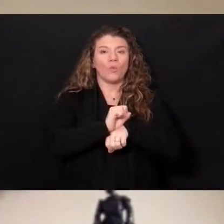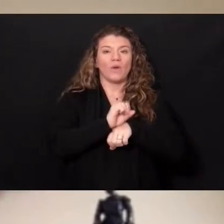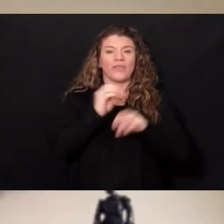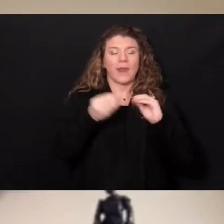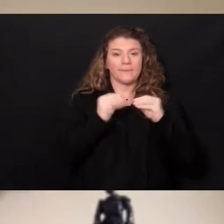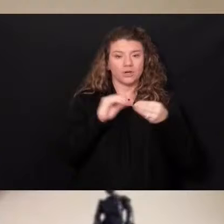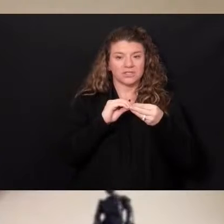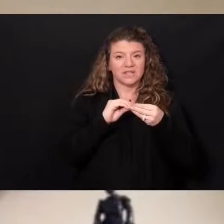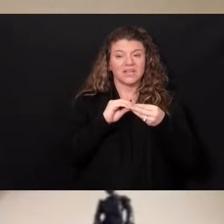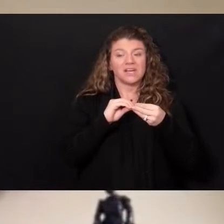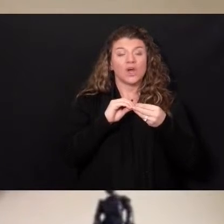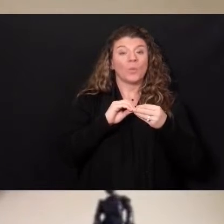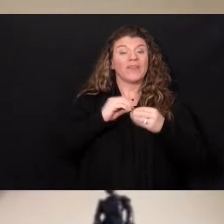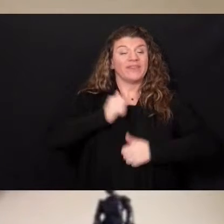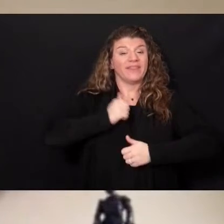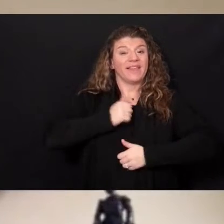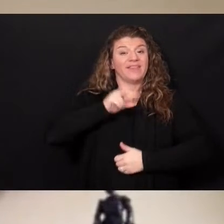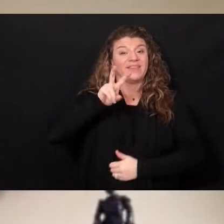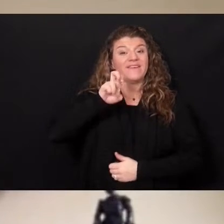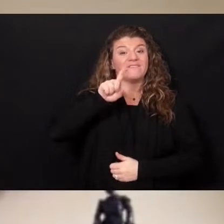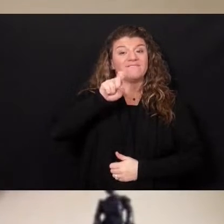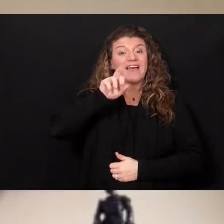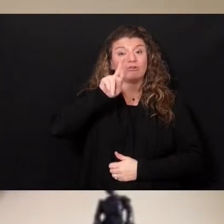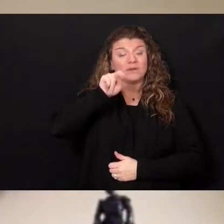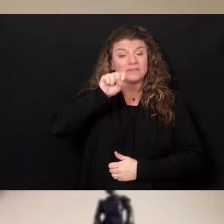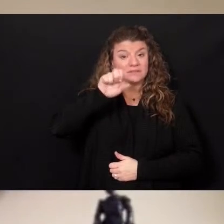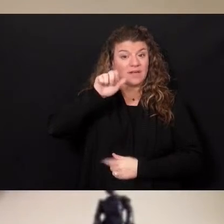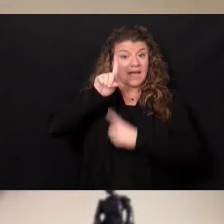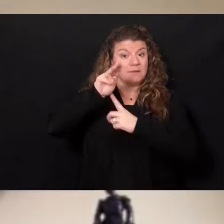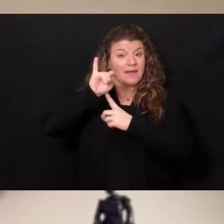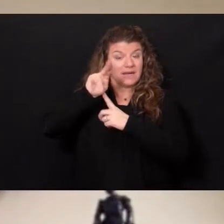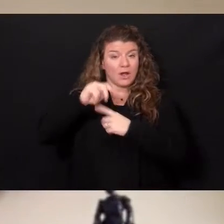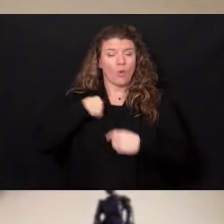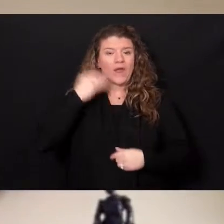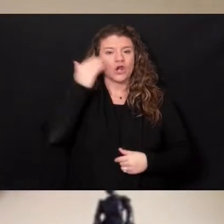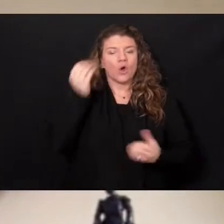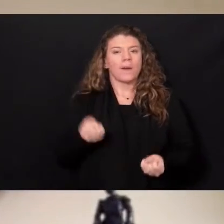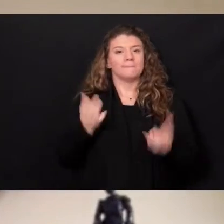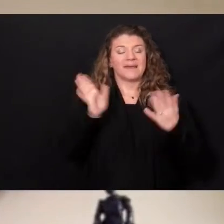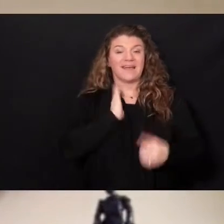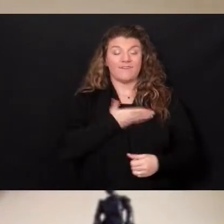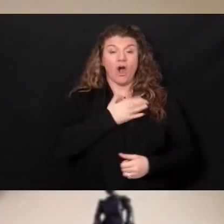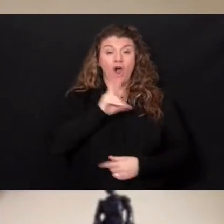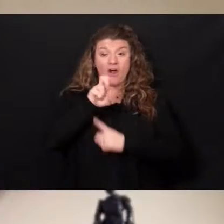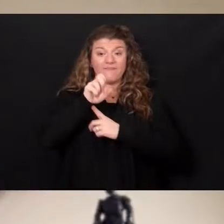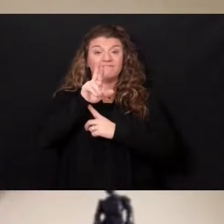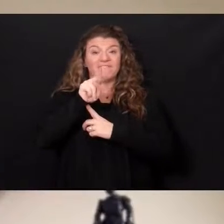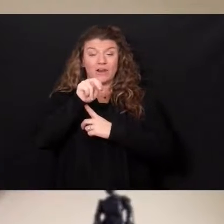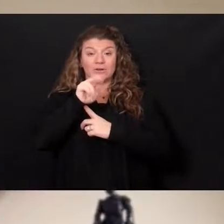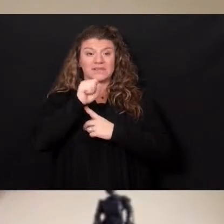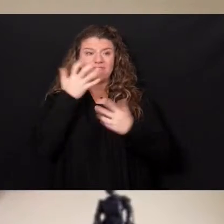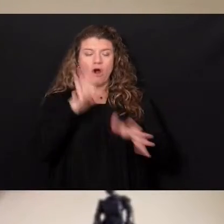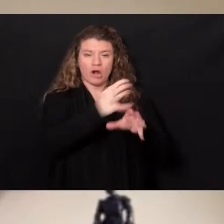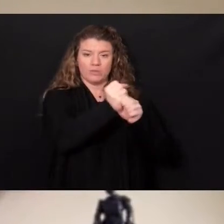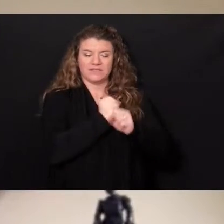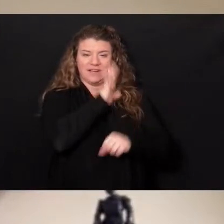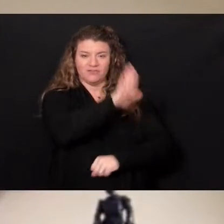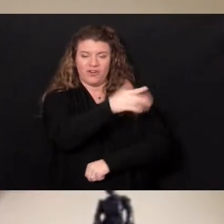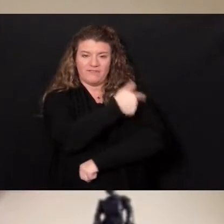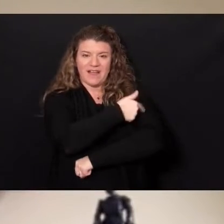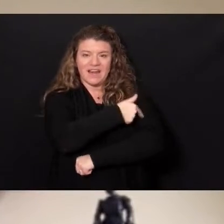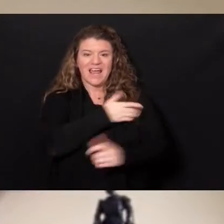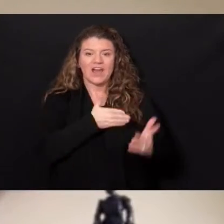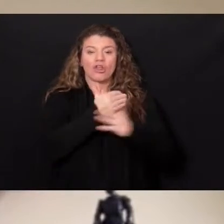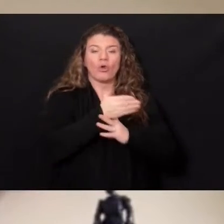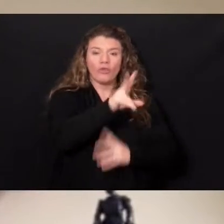numbers with the Veterans Administration because we know a number of our veterans have received their vaccination through